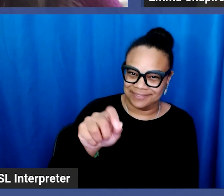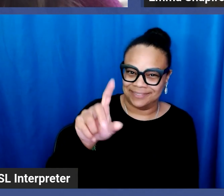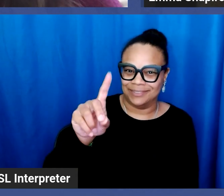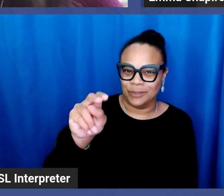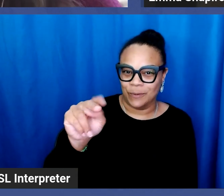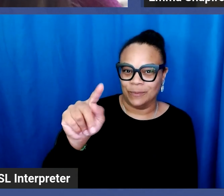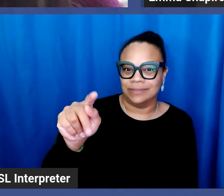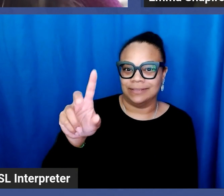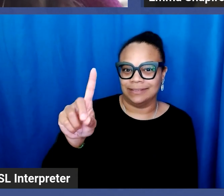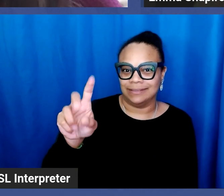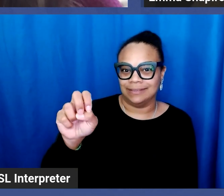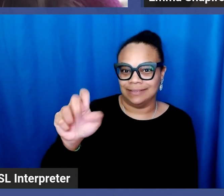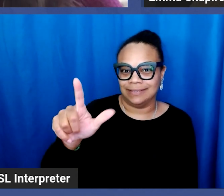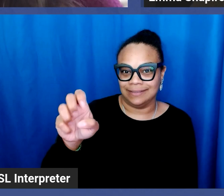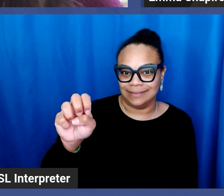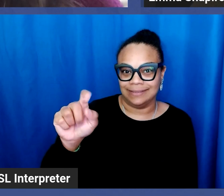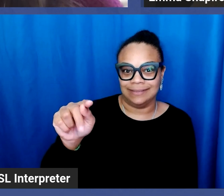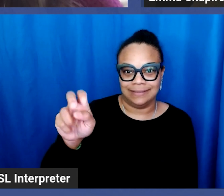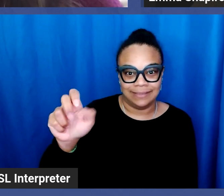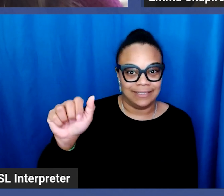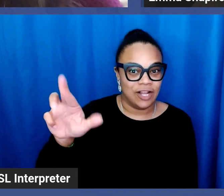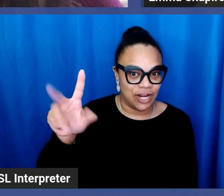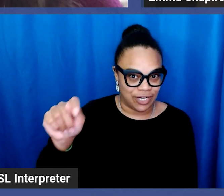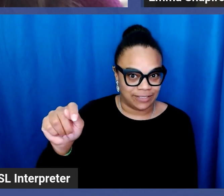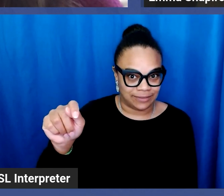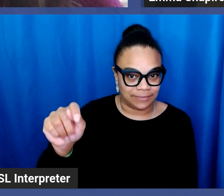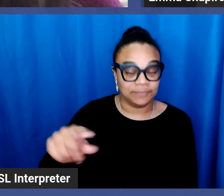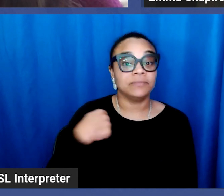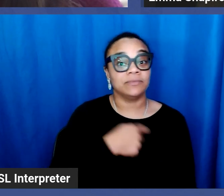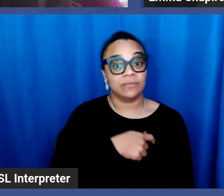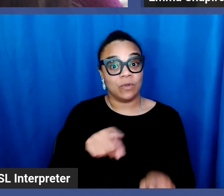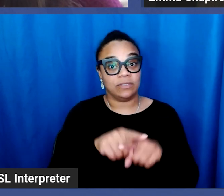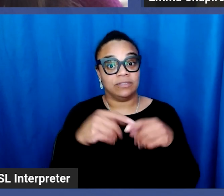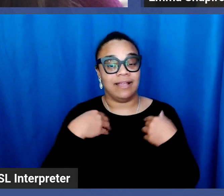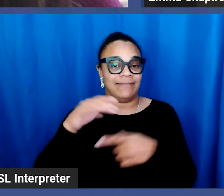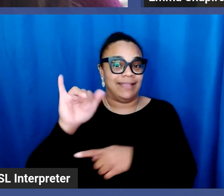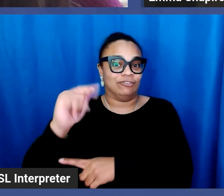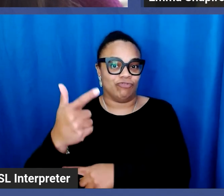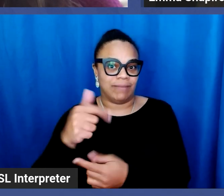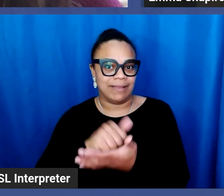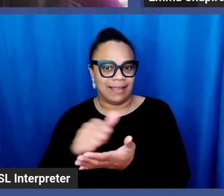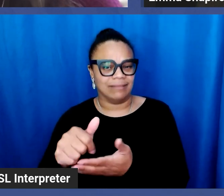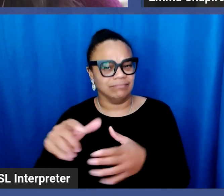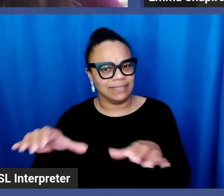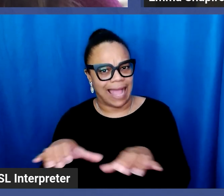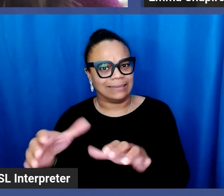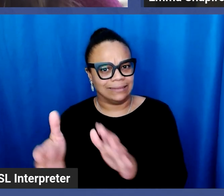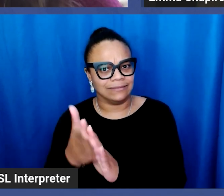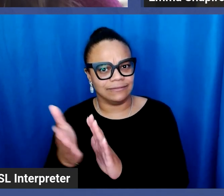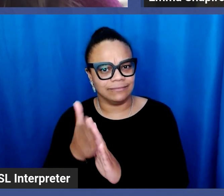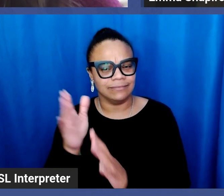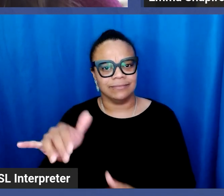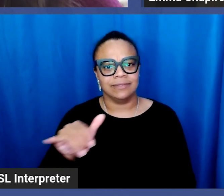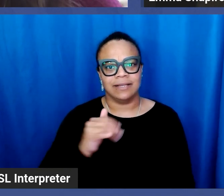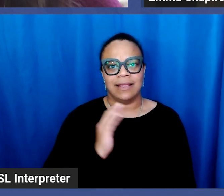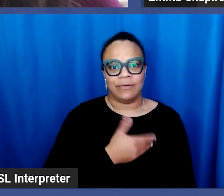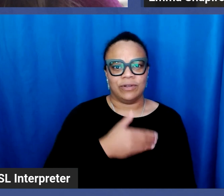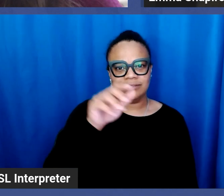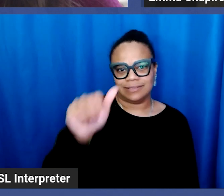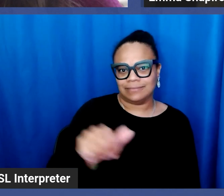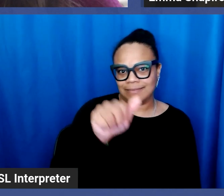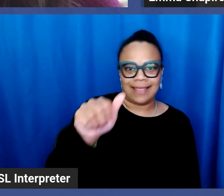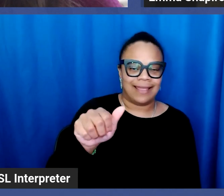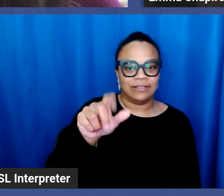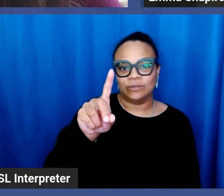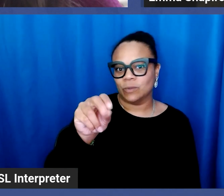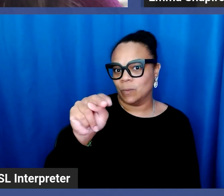www.don'tdelete.art. And we also have our Instagram account, which is very active, and that is, our handle is